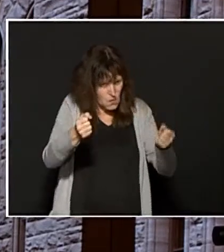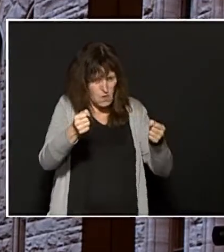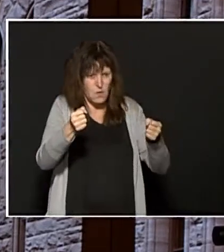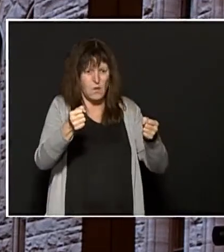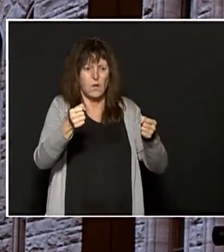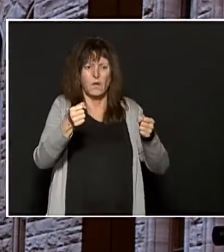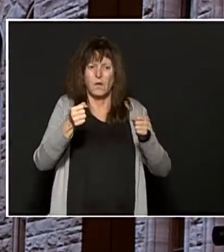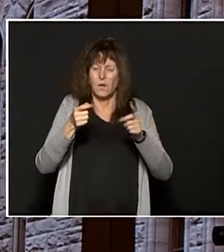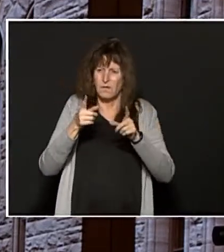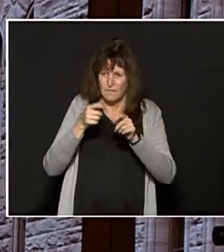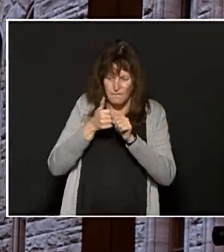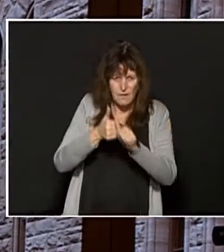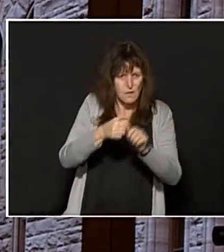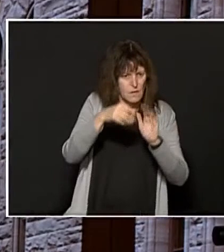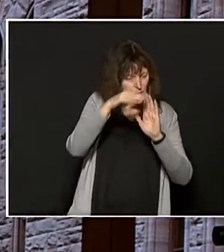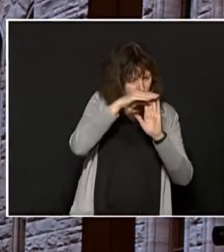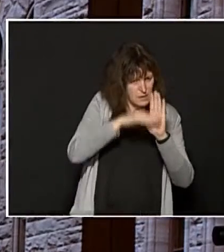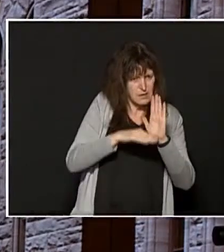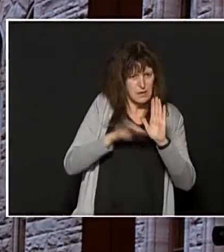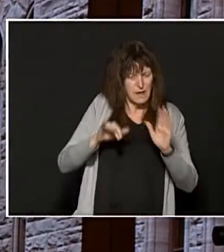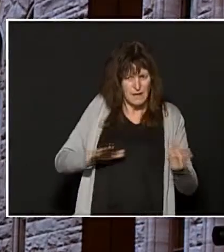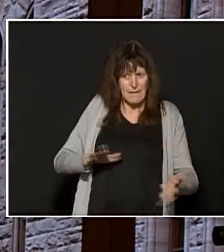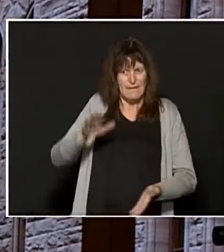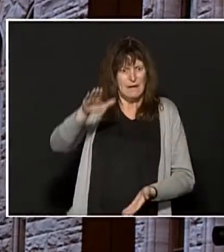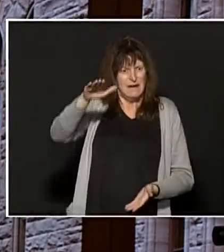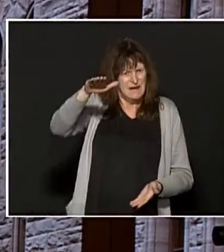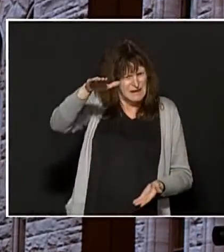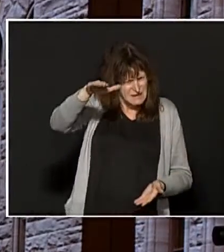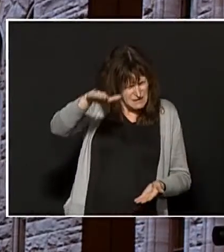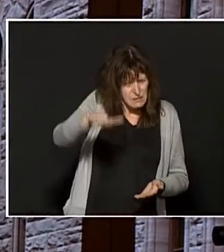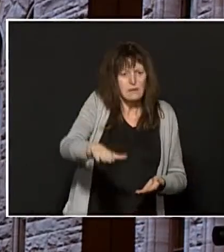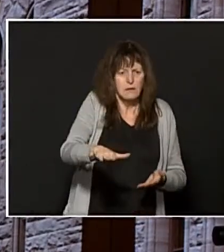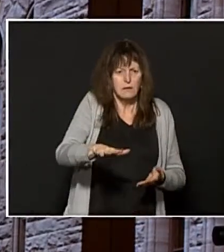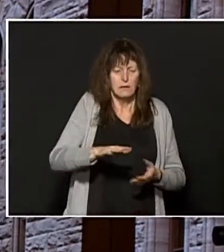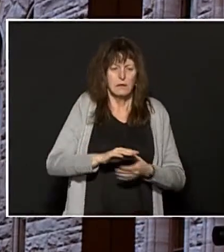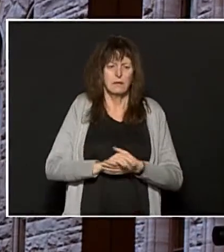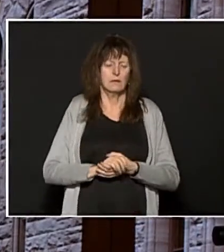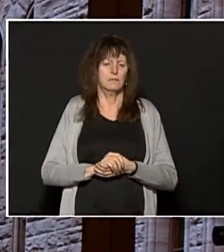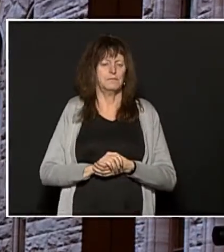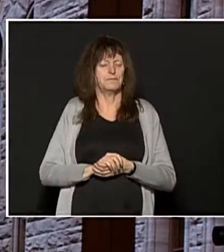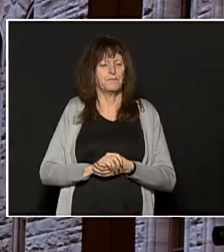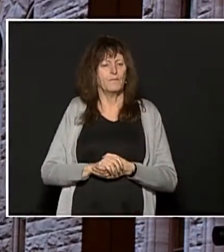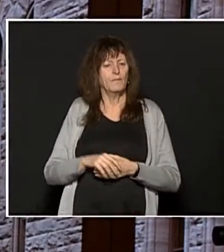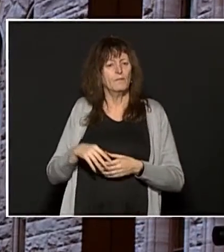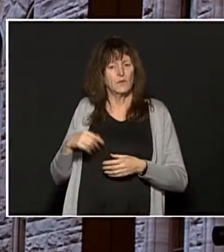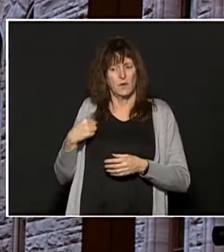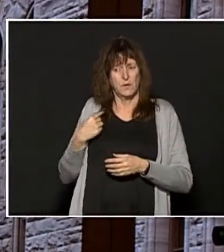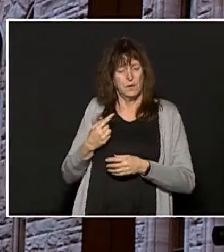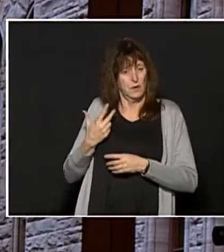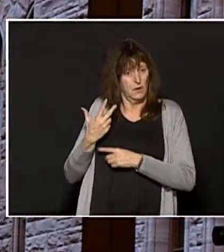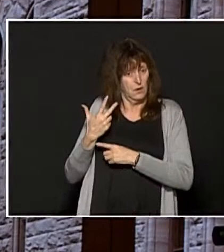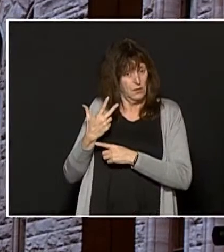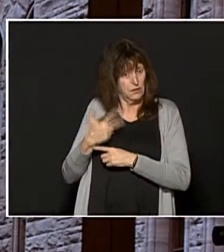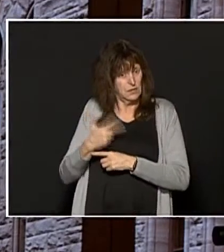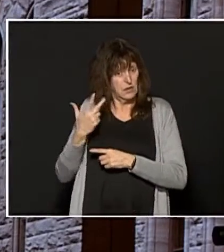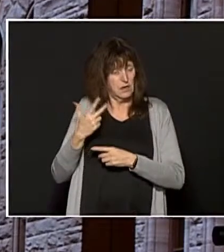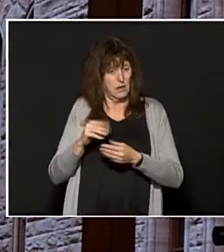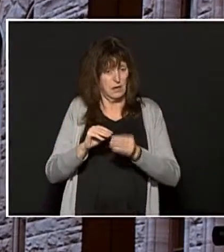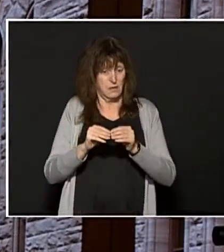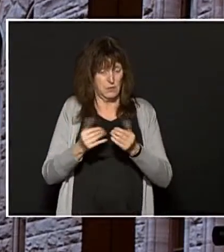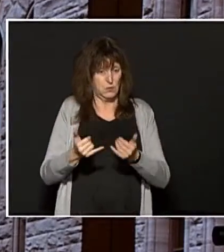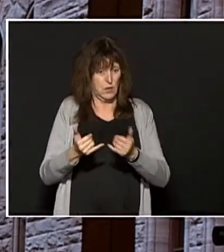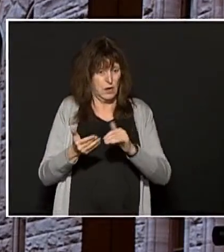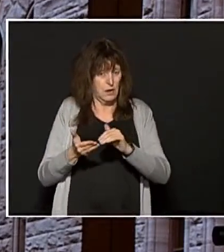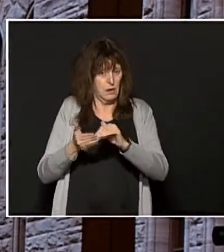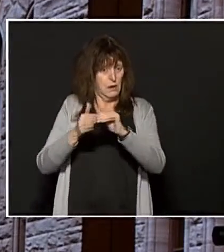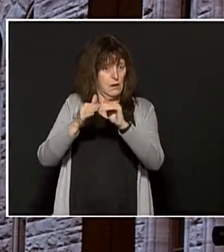So our numbers are up compared to the previous 3 days. We were seeing early signs of improvement, and that's